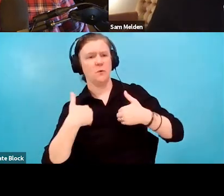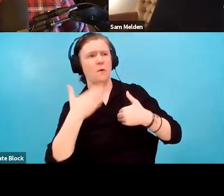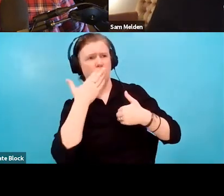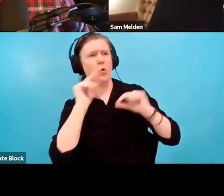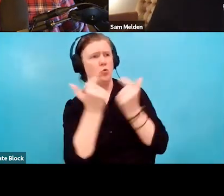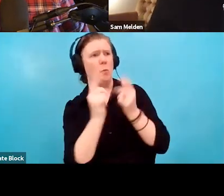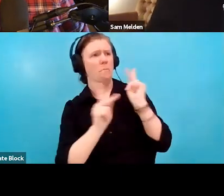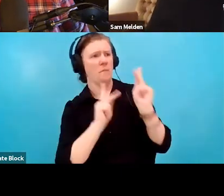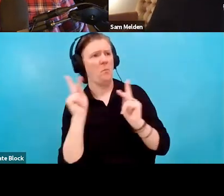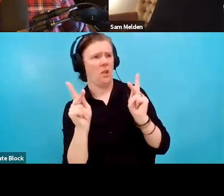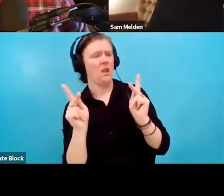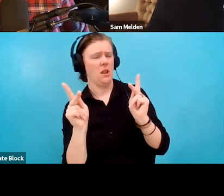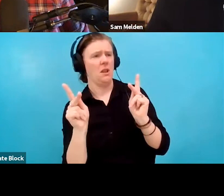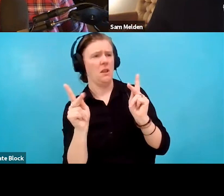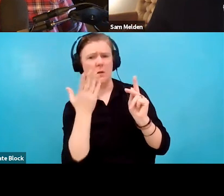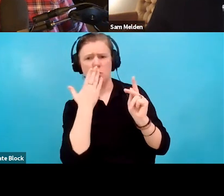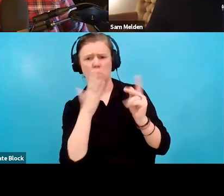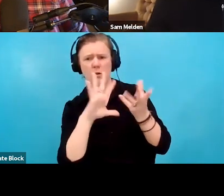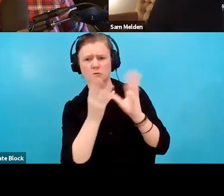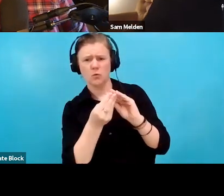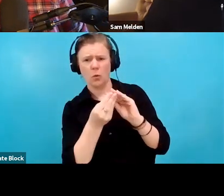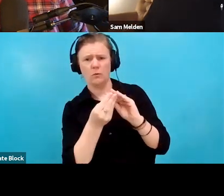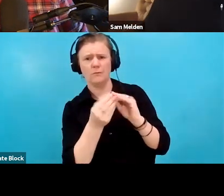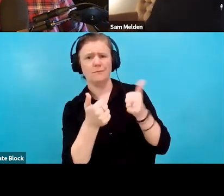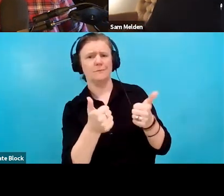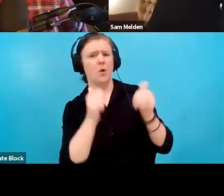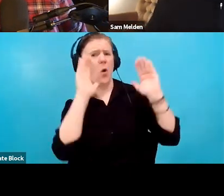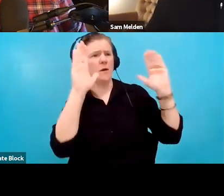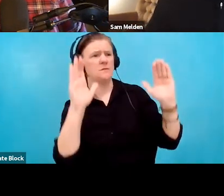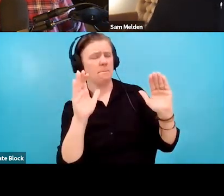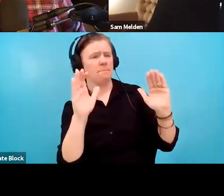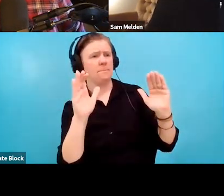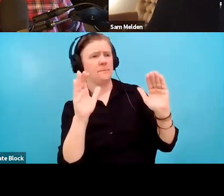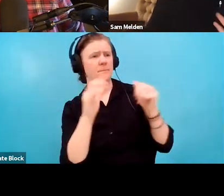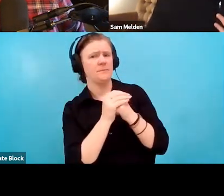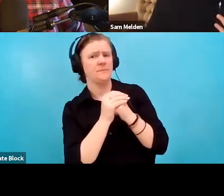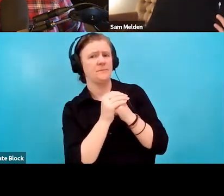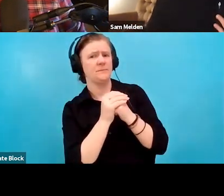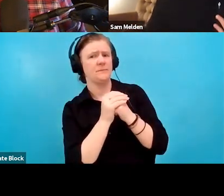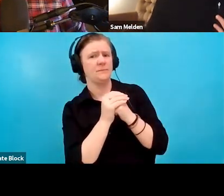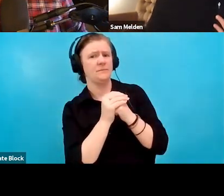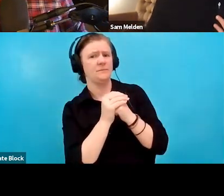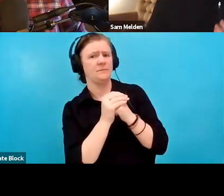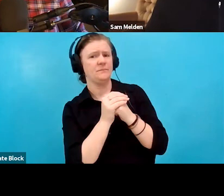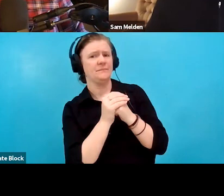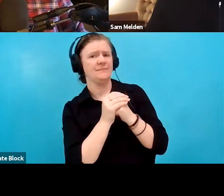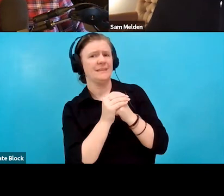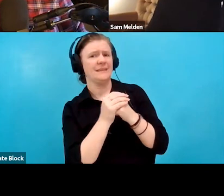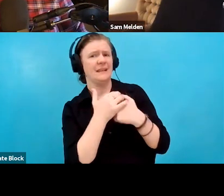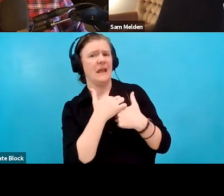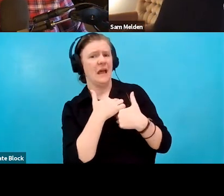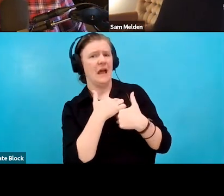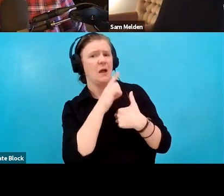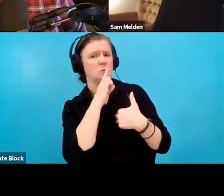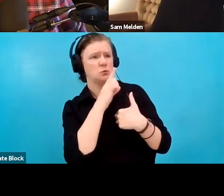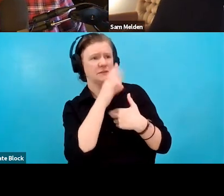people, which I just think is awesome on here. And really, I have a strong respect and